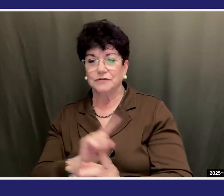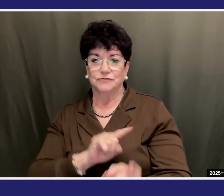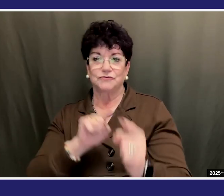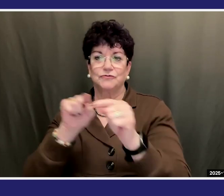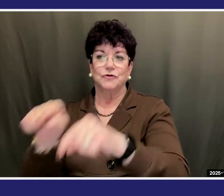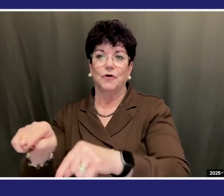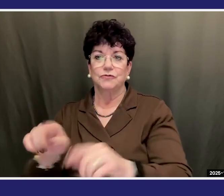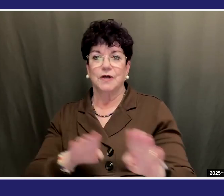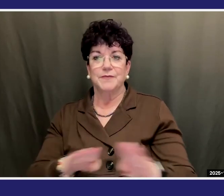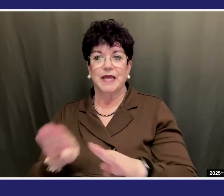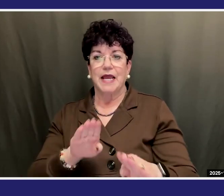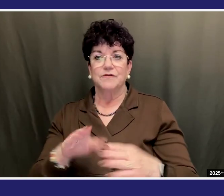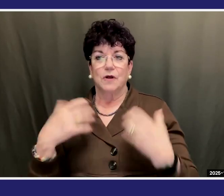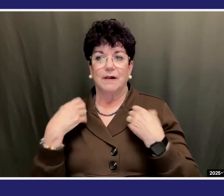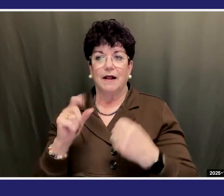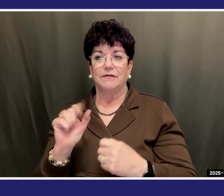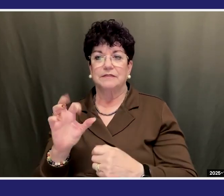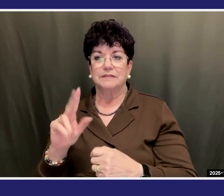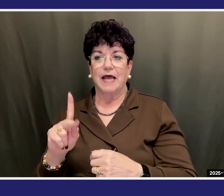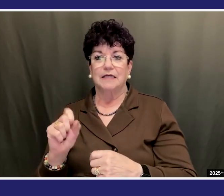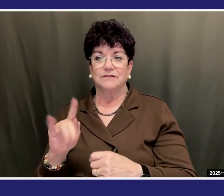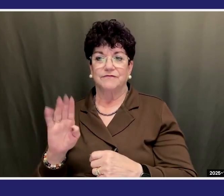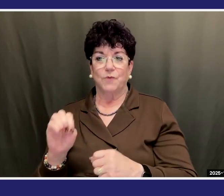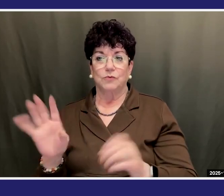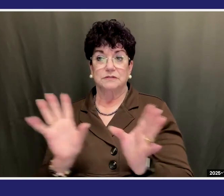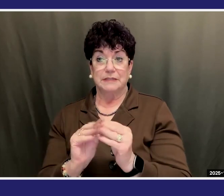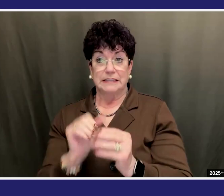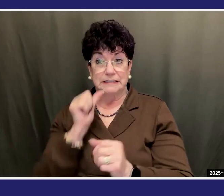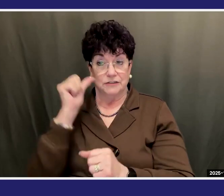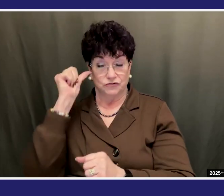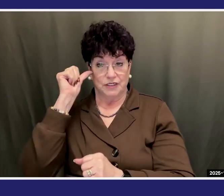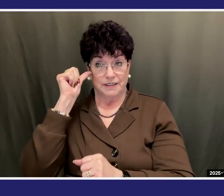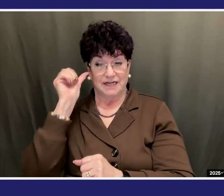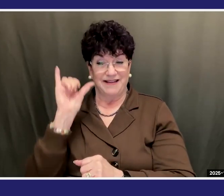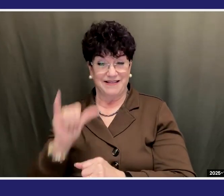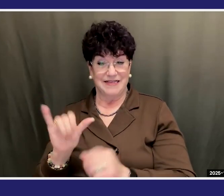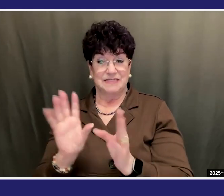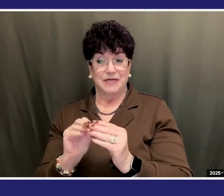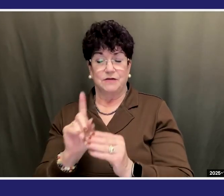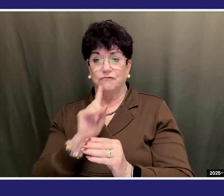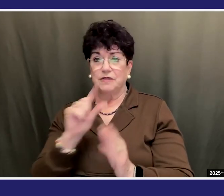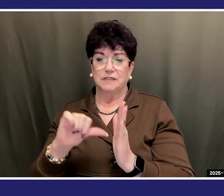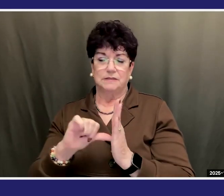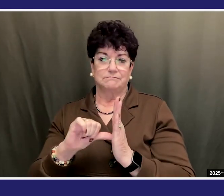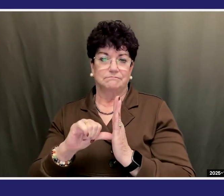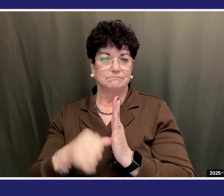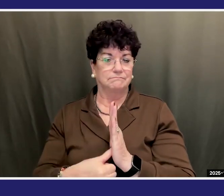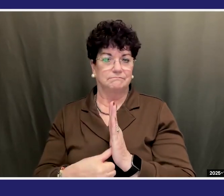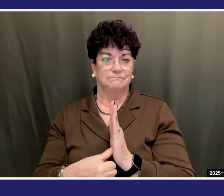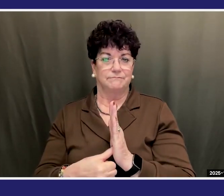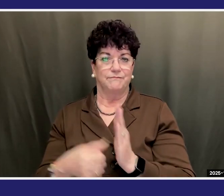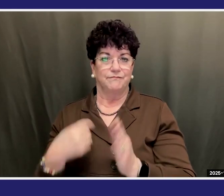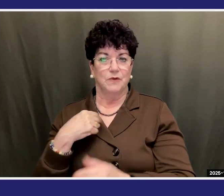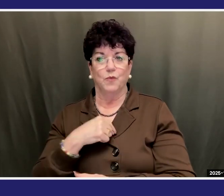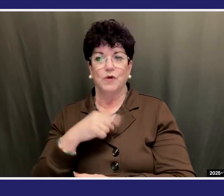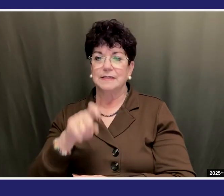a behavioral health task force meeting yesterday. And that task force meeting really highlighted the need to take a